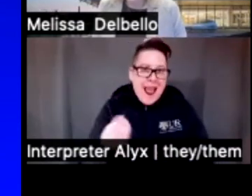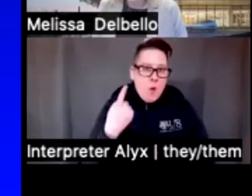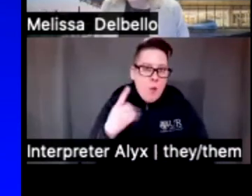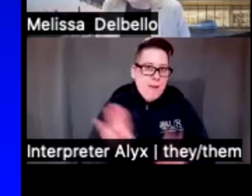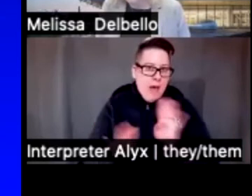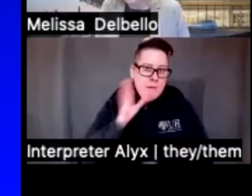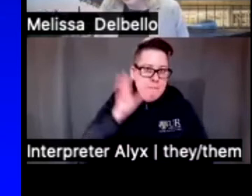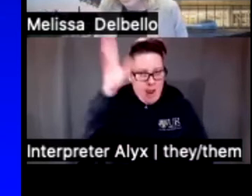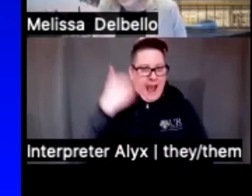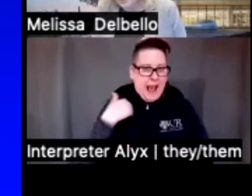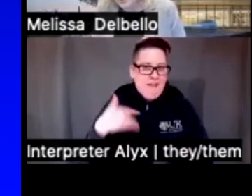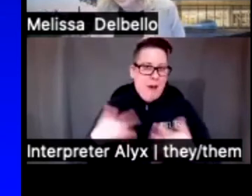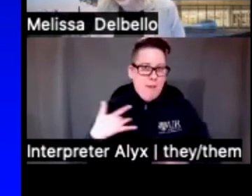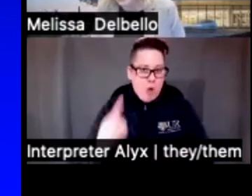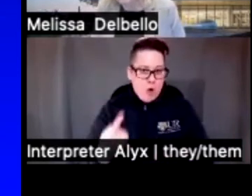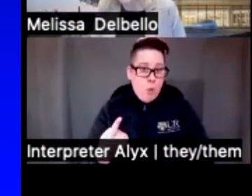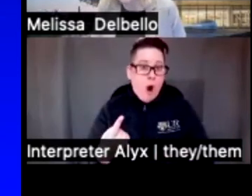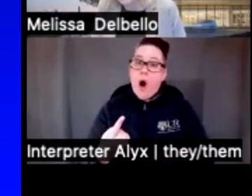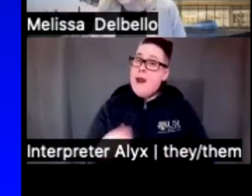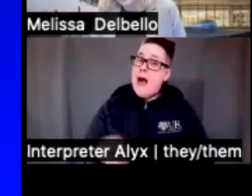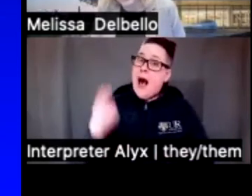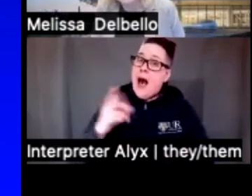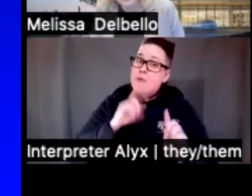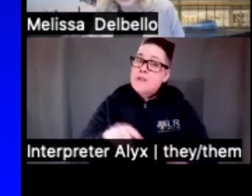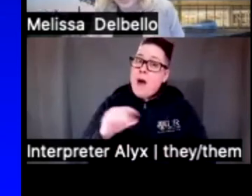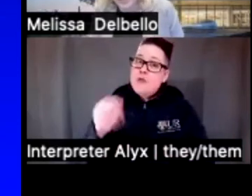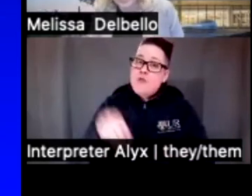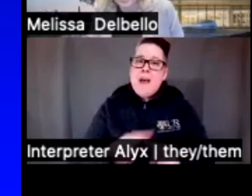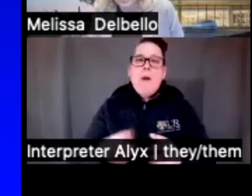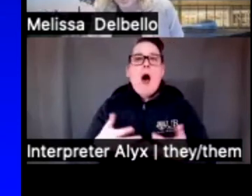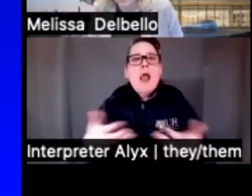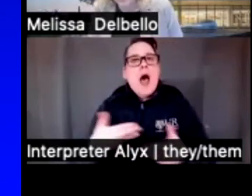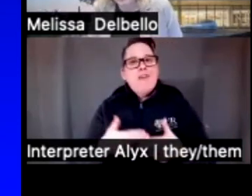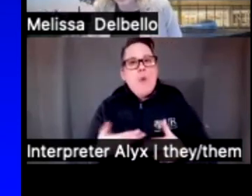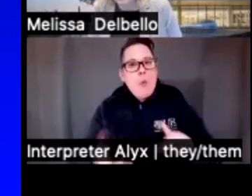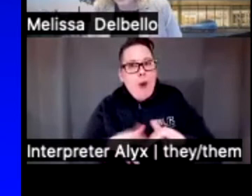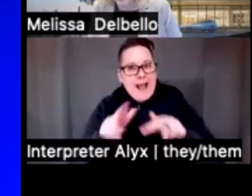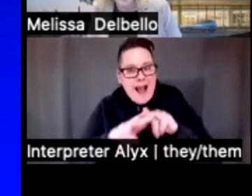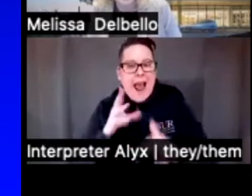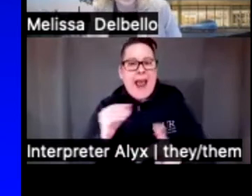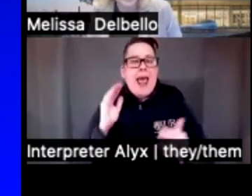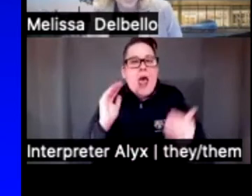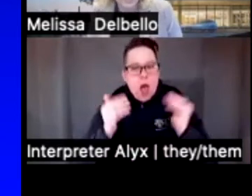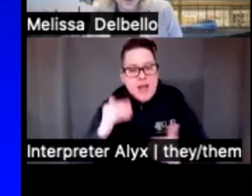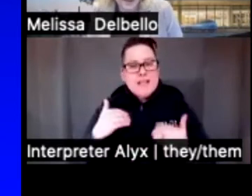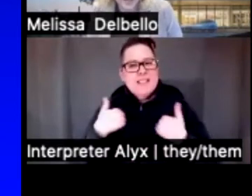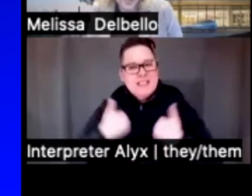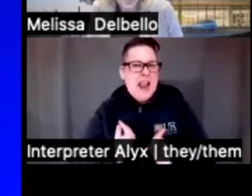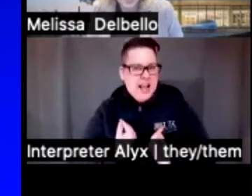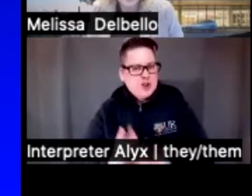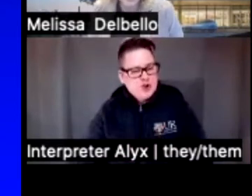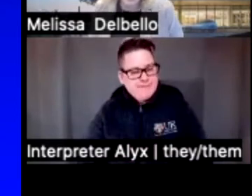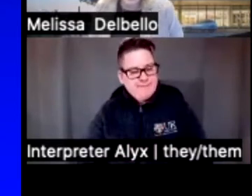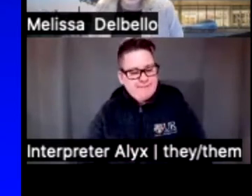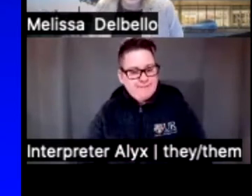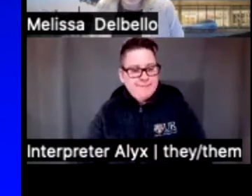And we did see a very high response rate, but weight gain and sedation was pretty ubiquitous as a side effect.